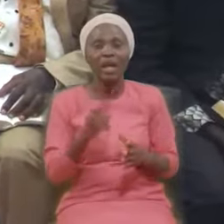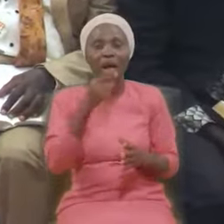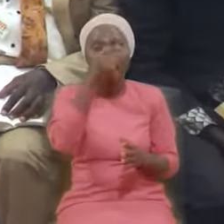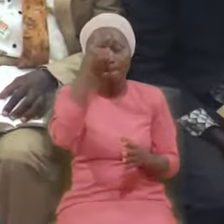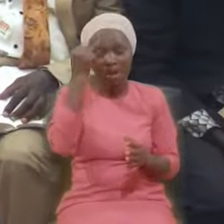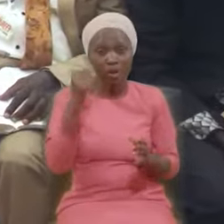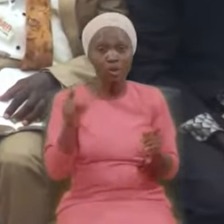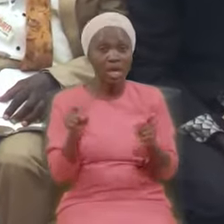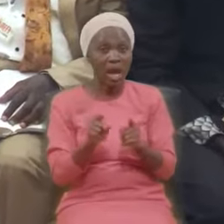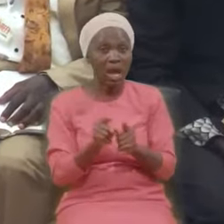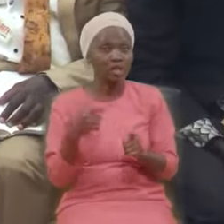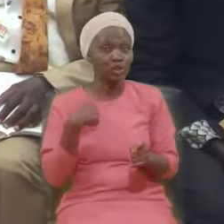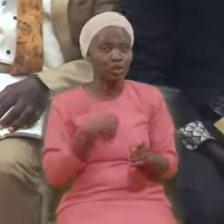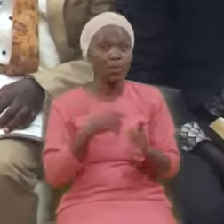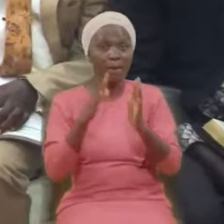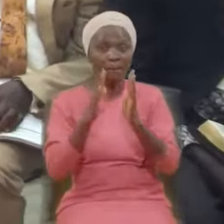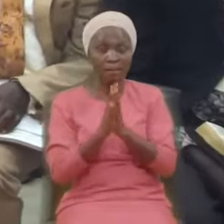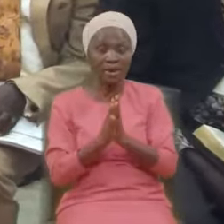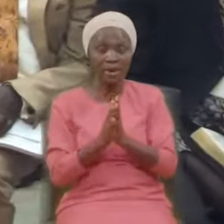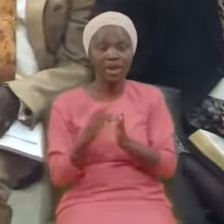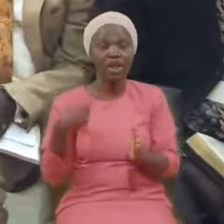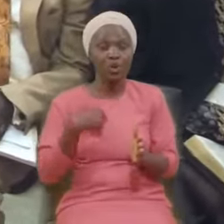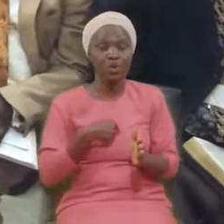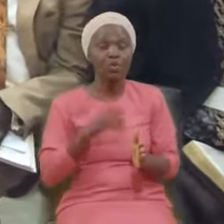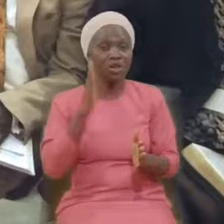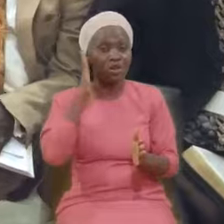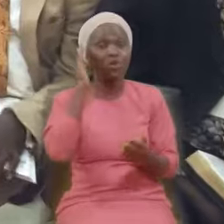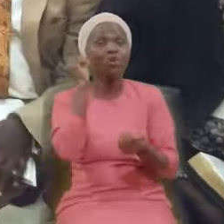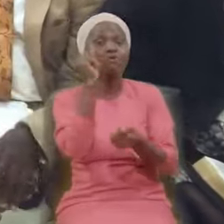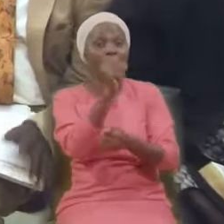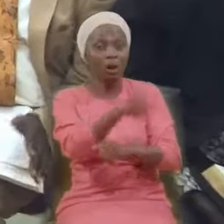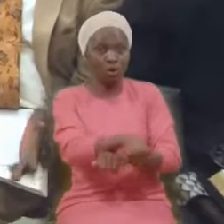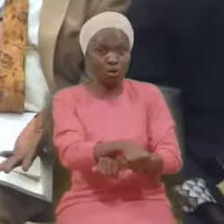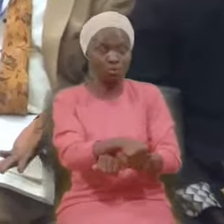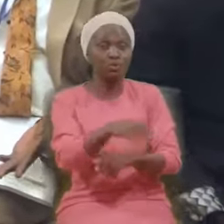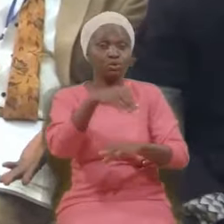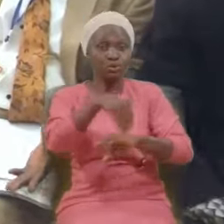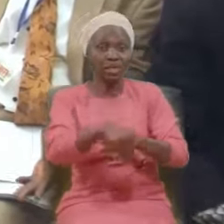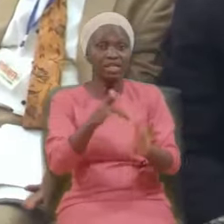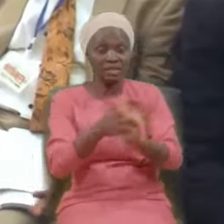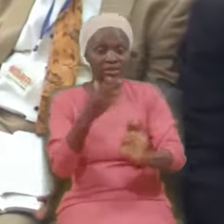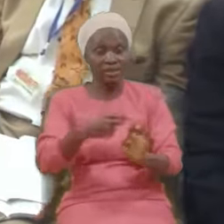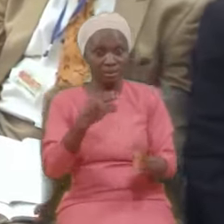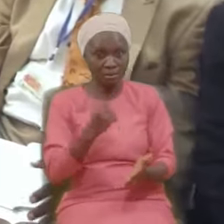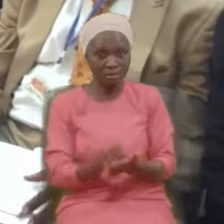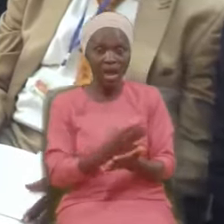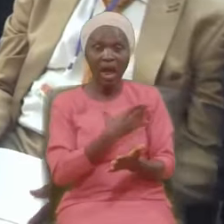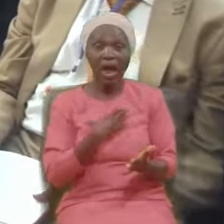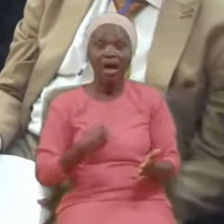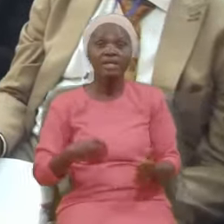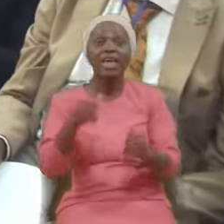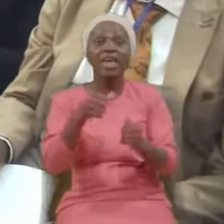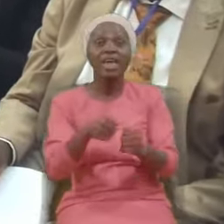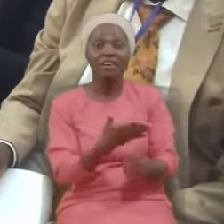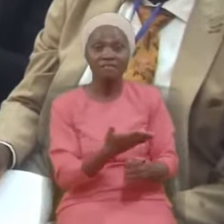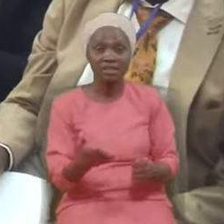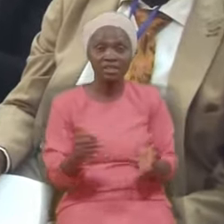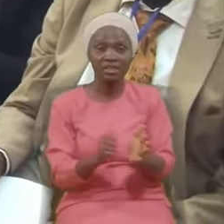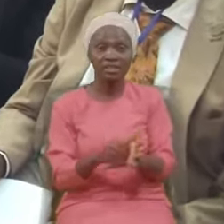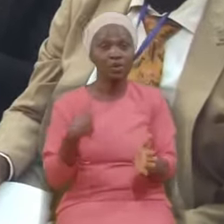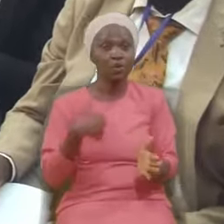Because as we pray, we're going to prevail tonight. And everything